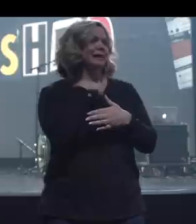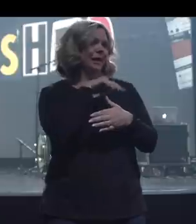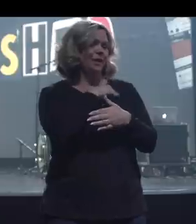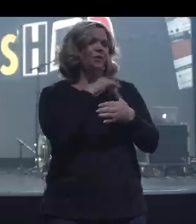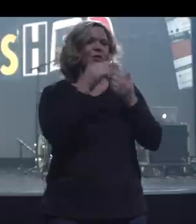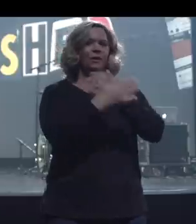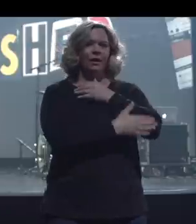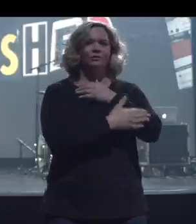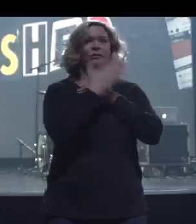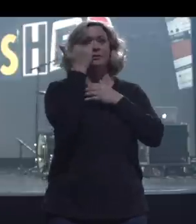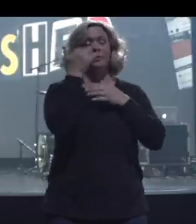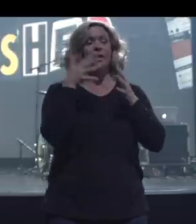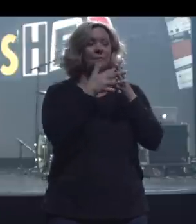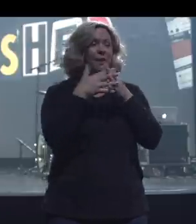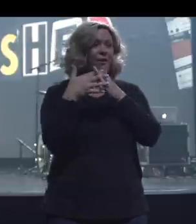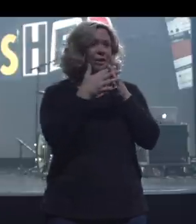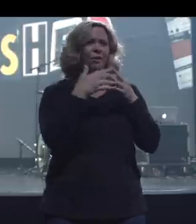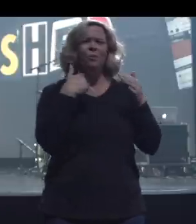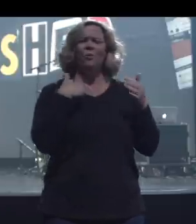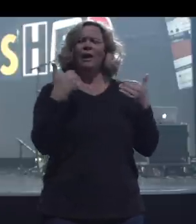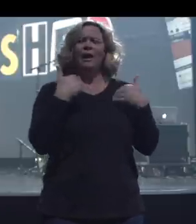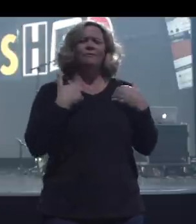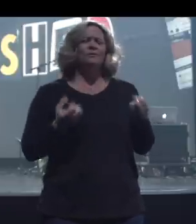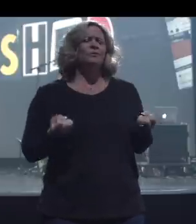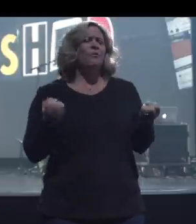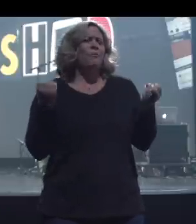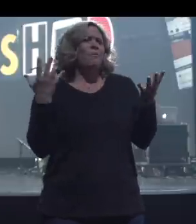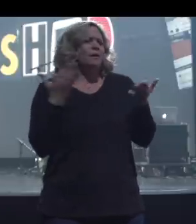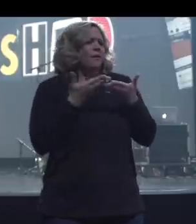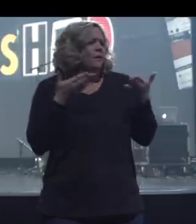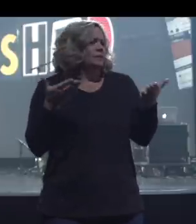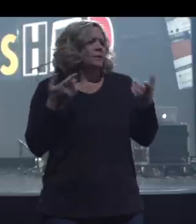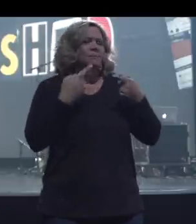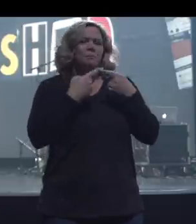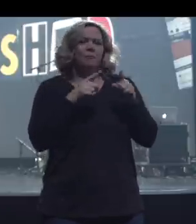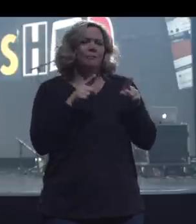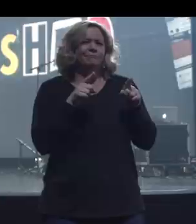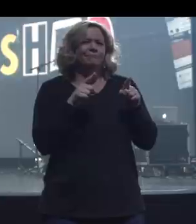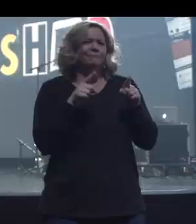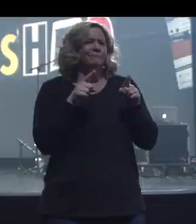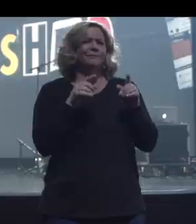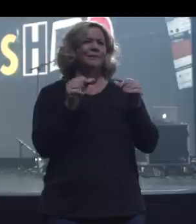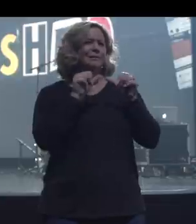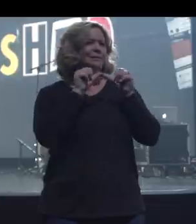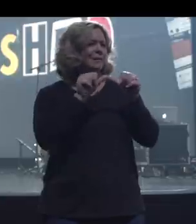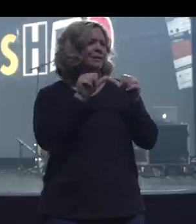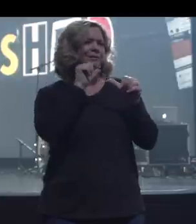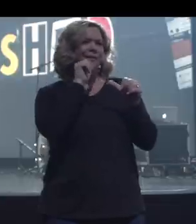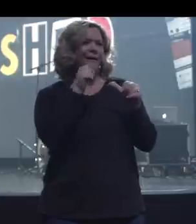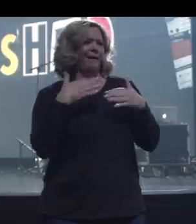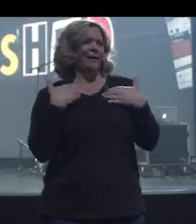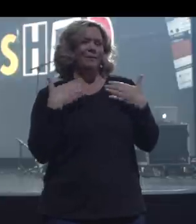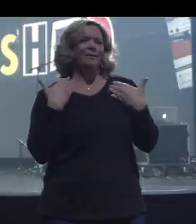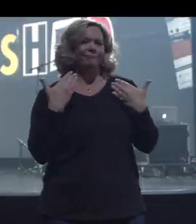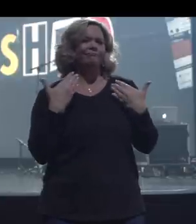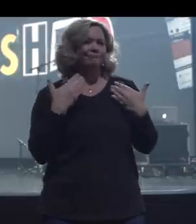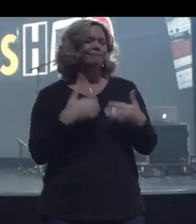have more in America than we've ever had in our history, and yet we're more unhappy than we've ever been.